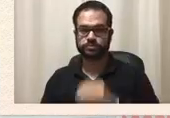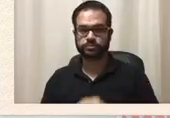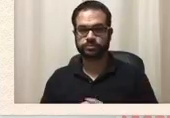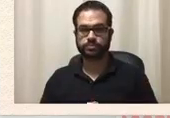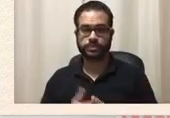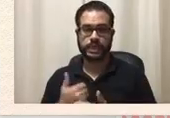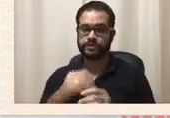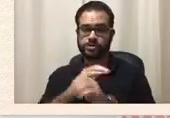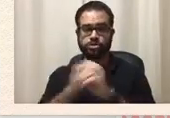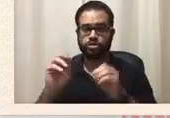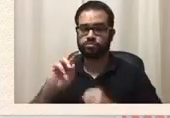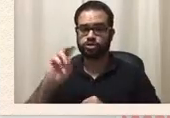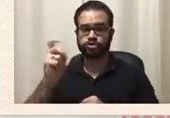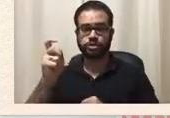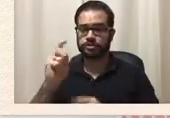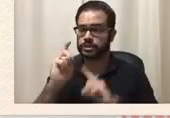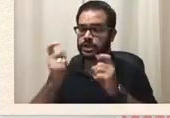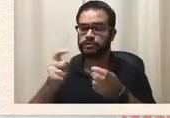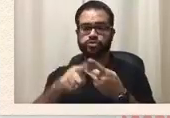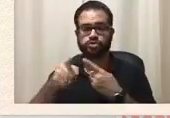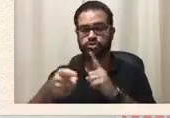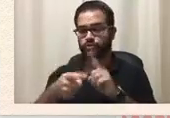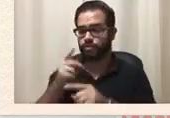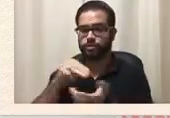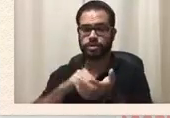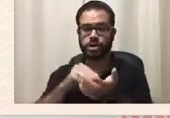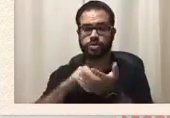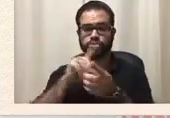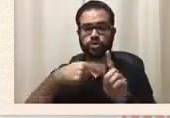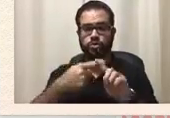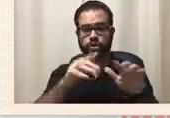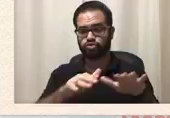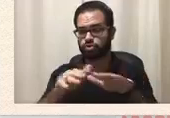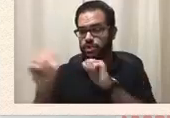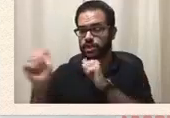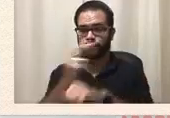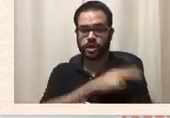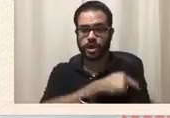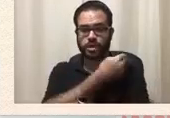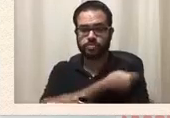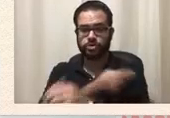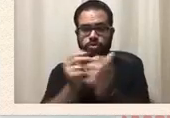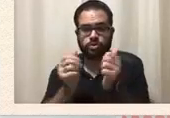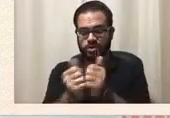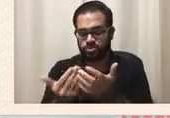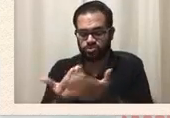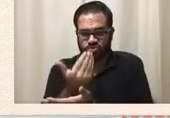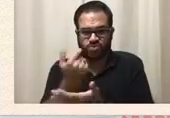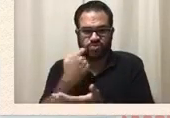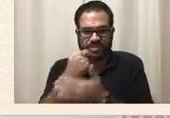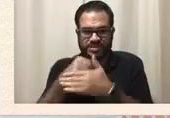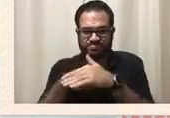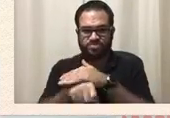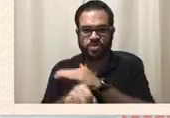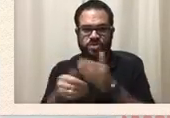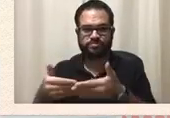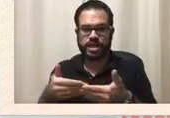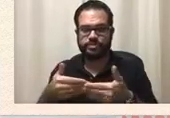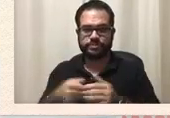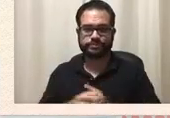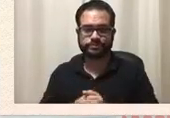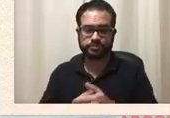doctor when leaving the hospital with a newborn baby. Most parents strive for their